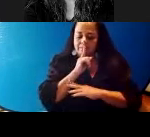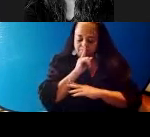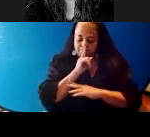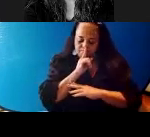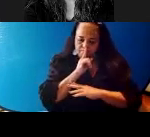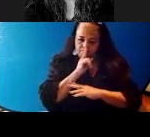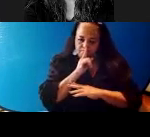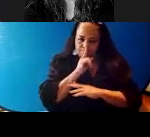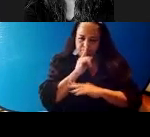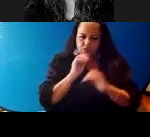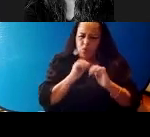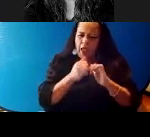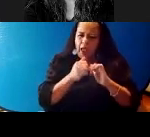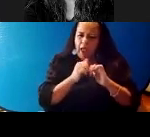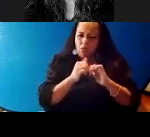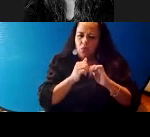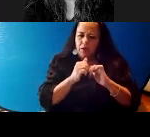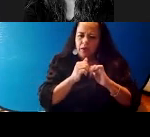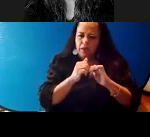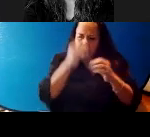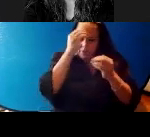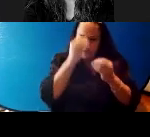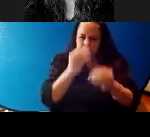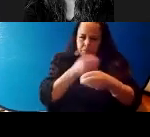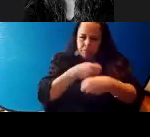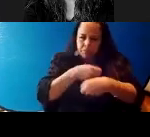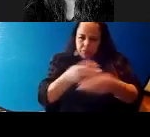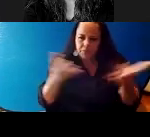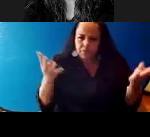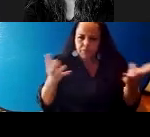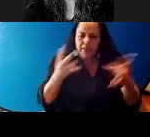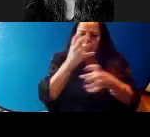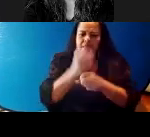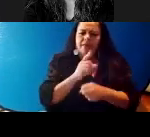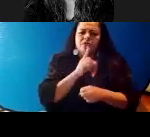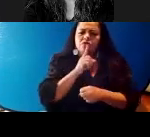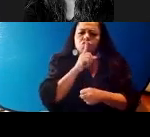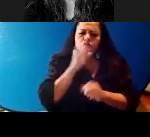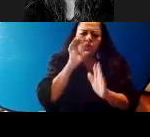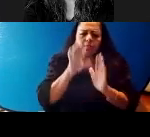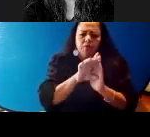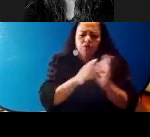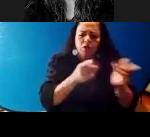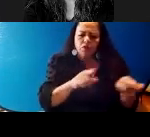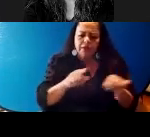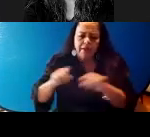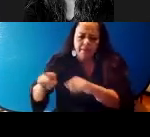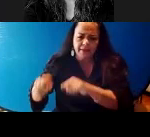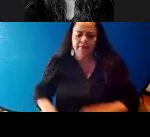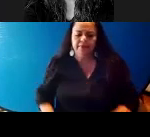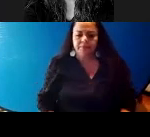it's really thinking about how do we get cross-sector data and really get the truest picture of what's happening in communities.